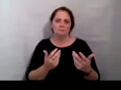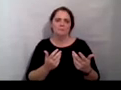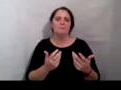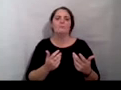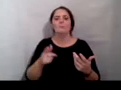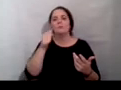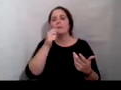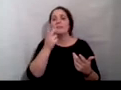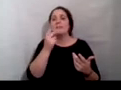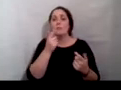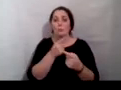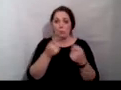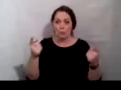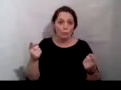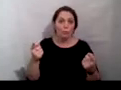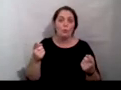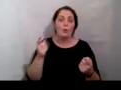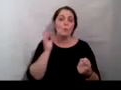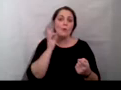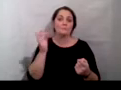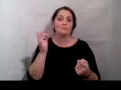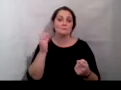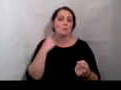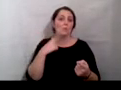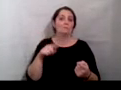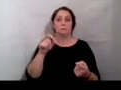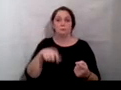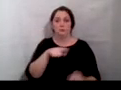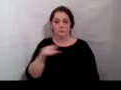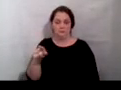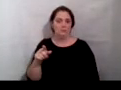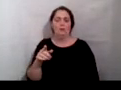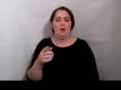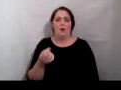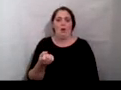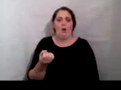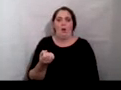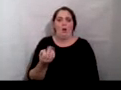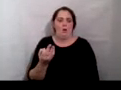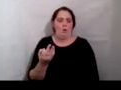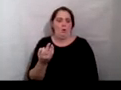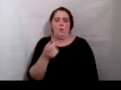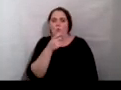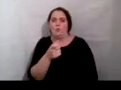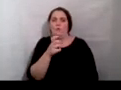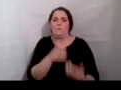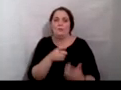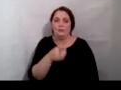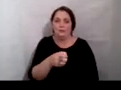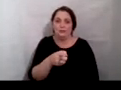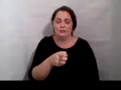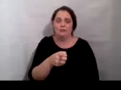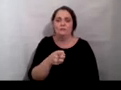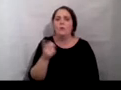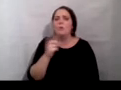put a word here, not coming from an Indigenous culture, if you do believe there's an emotional ecology there, what